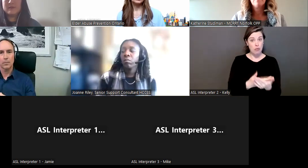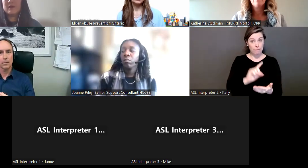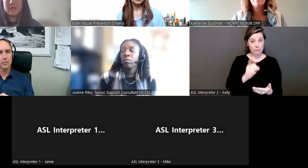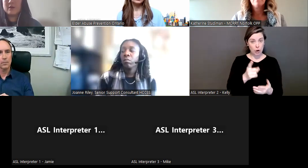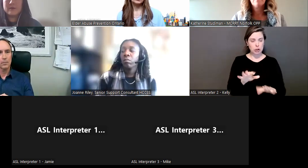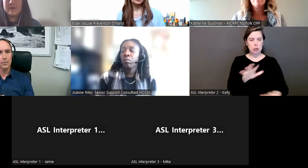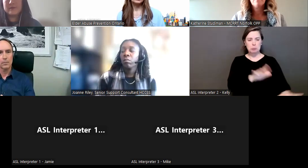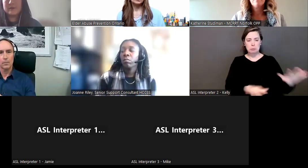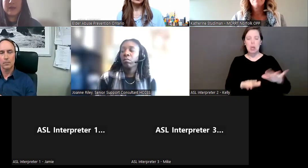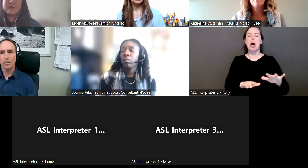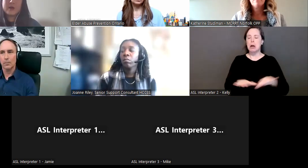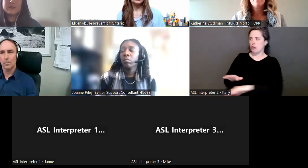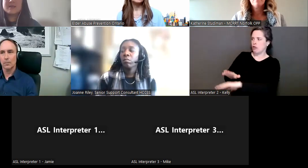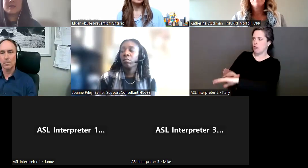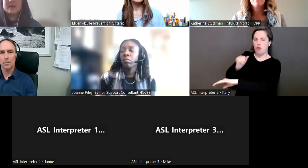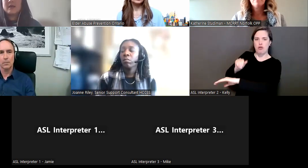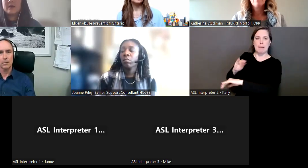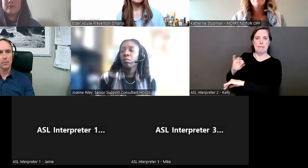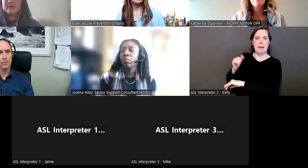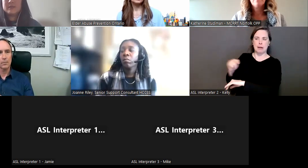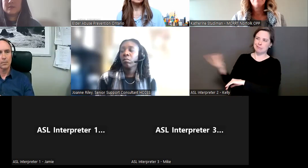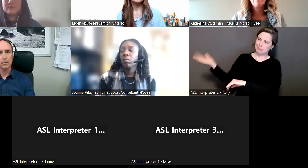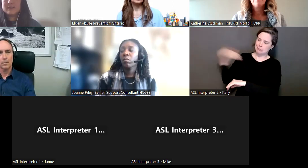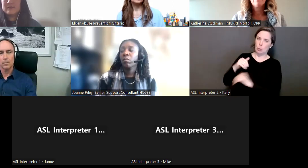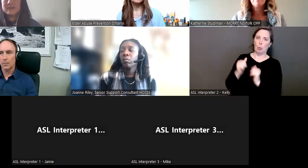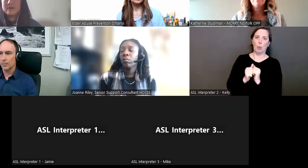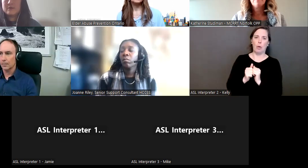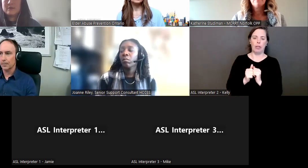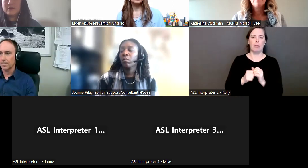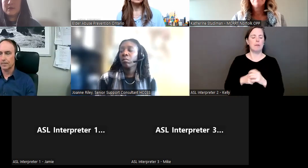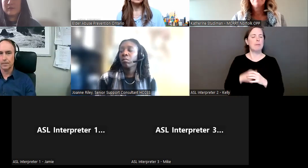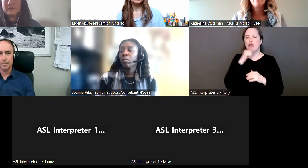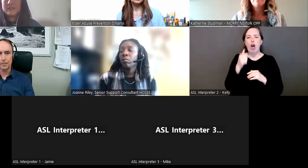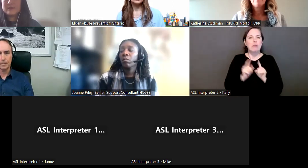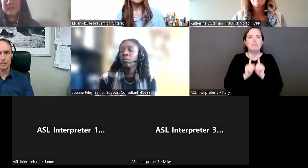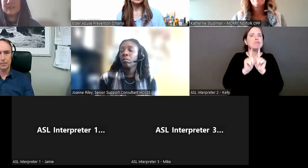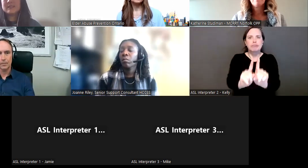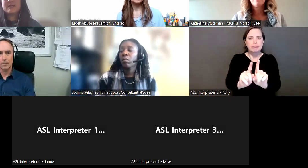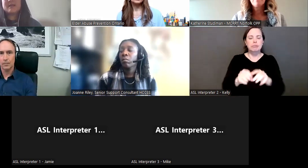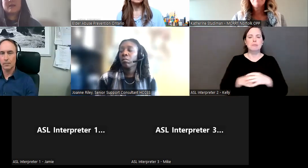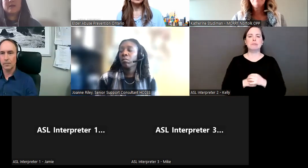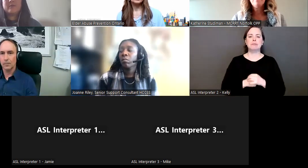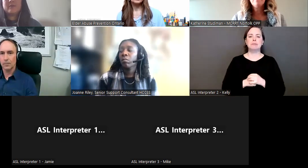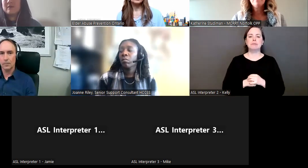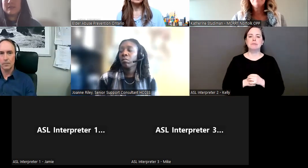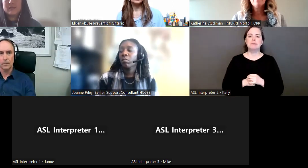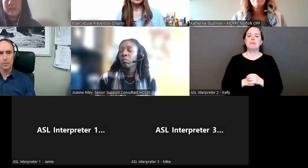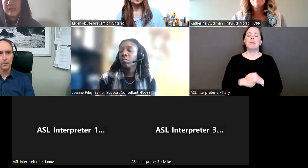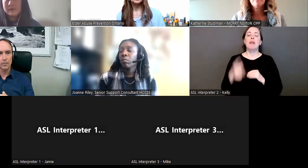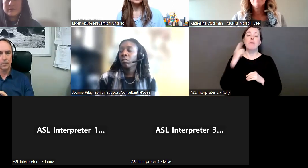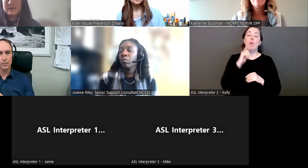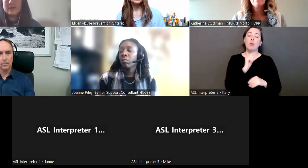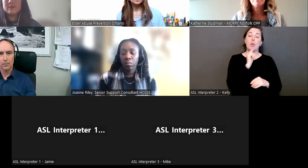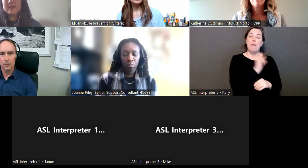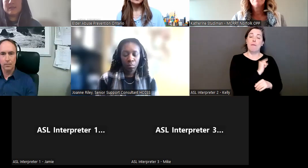to be involved. They can call them out for a live call. With our seniors at risk investigators through the Guelph Police Services, they're often in